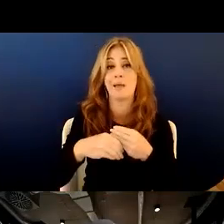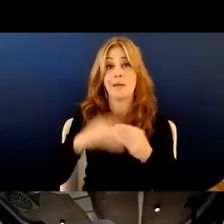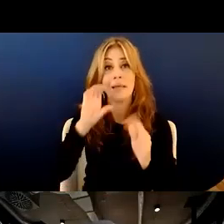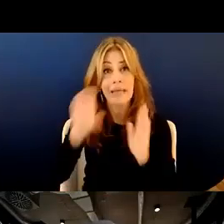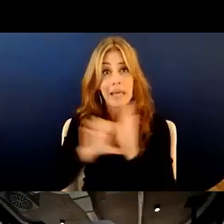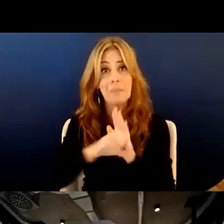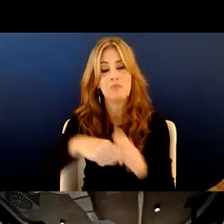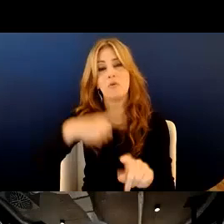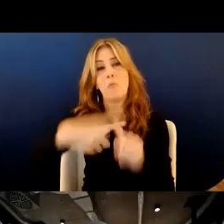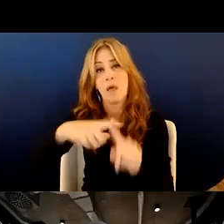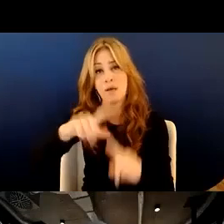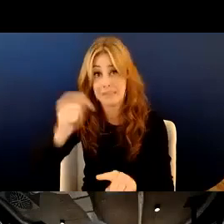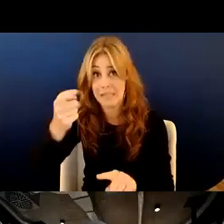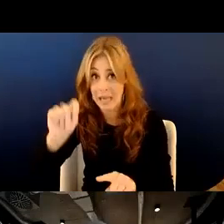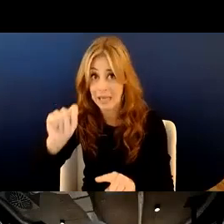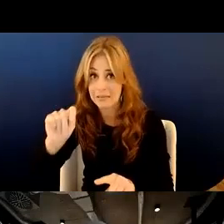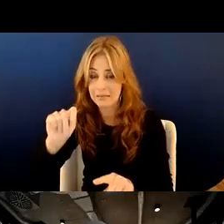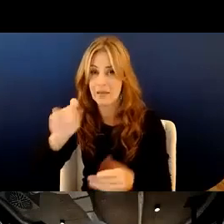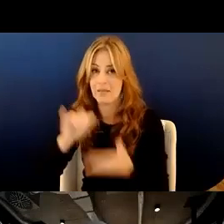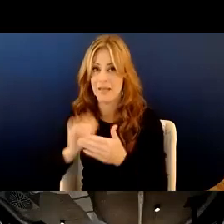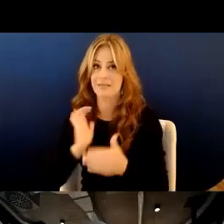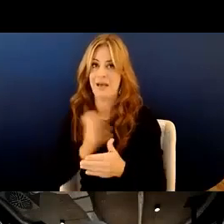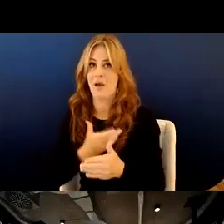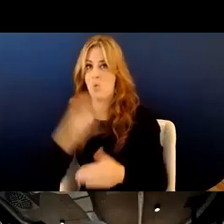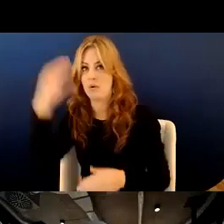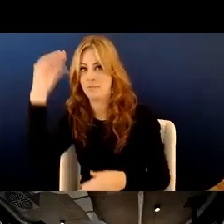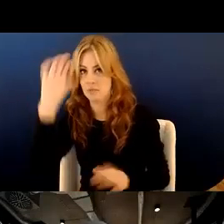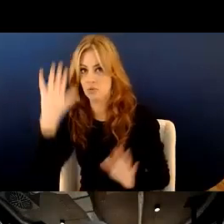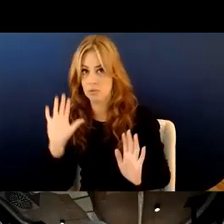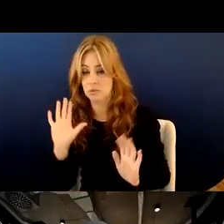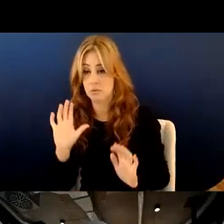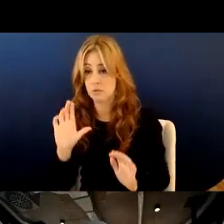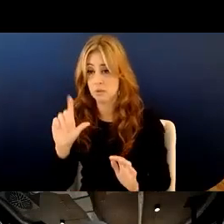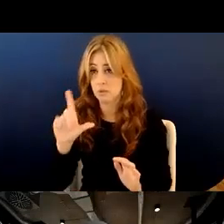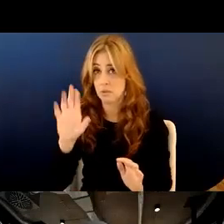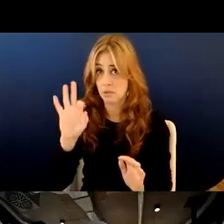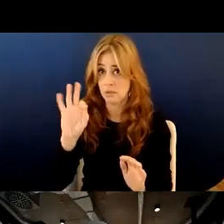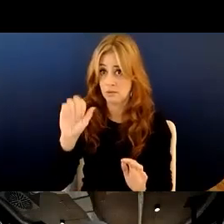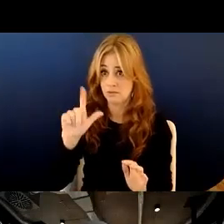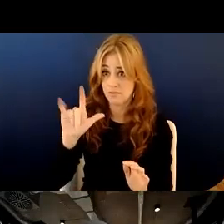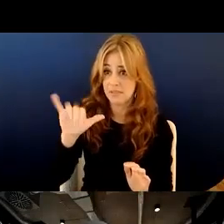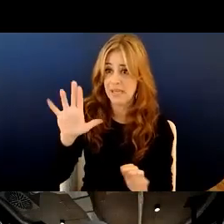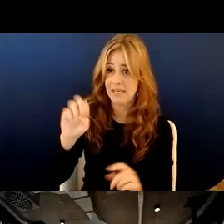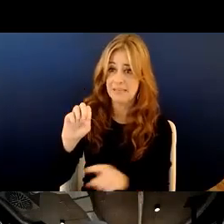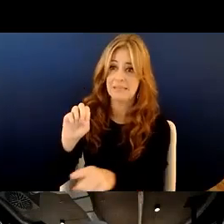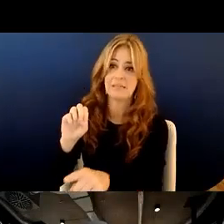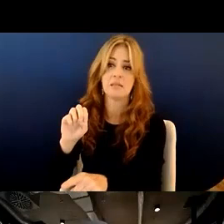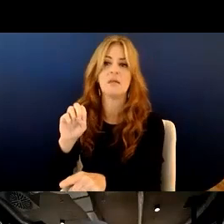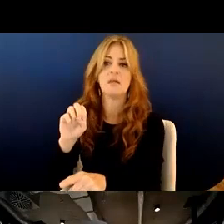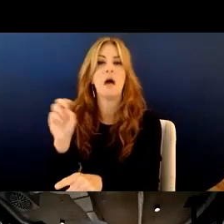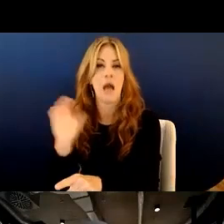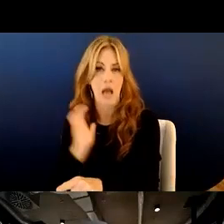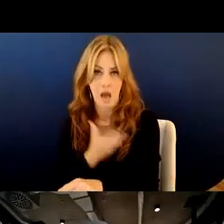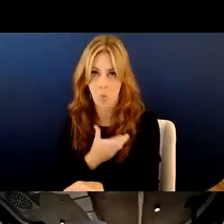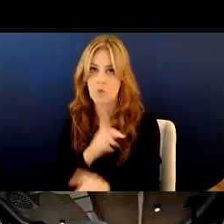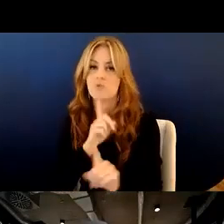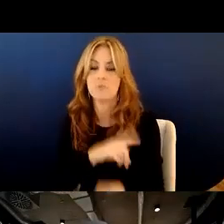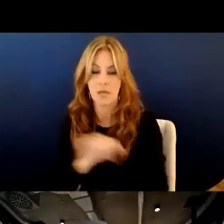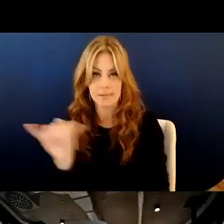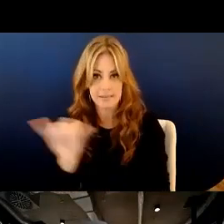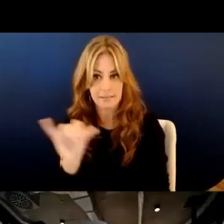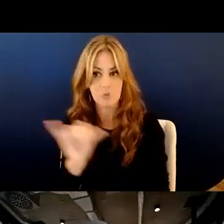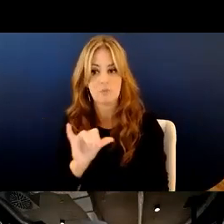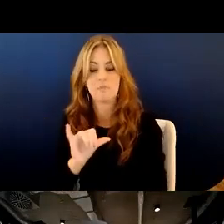texts. So that's our take on that. I don't know, Felice or Robert, if you want to add to that. I would say ours is similar. I mean, it's